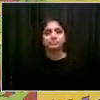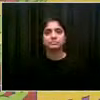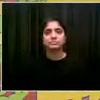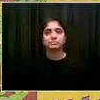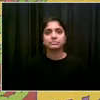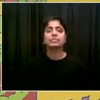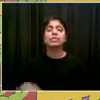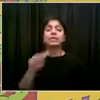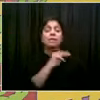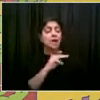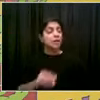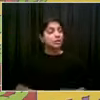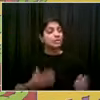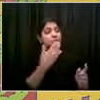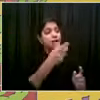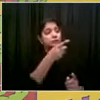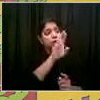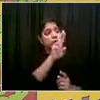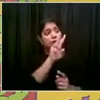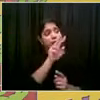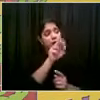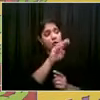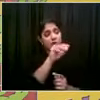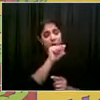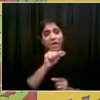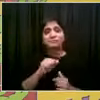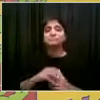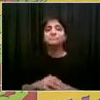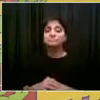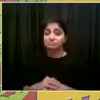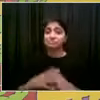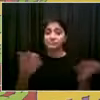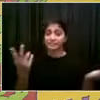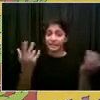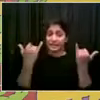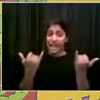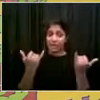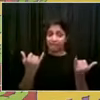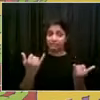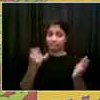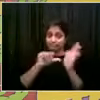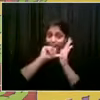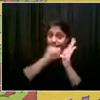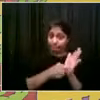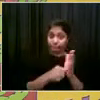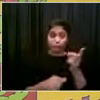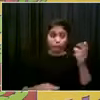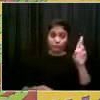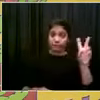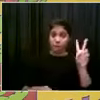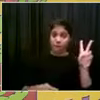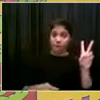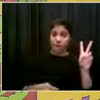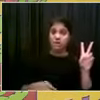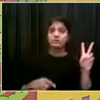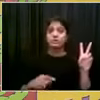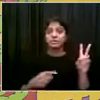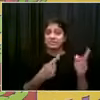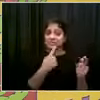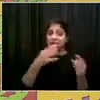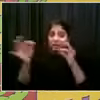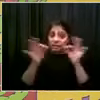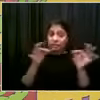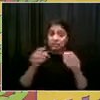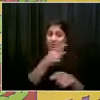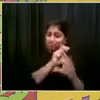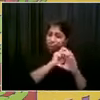our colleagues in the media, Dr. Varma has literally traveled the world, studied these realities deeply. He